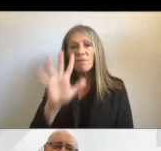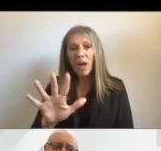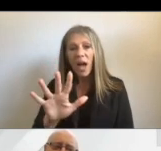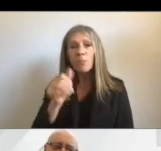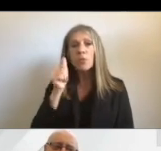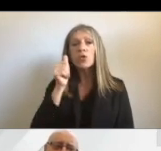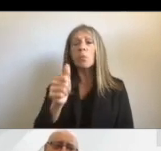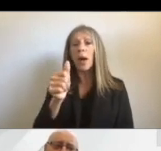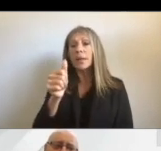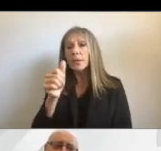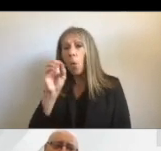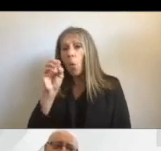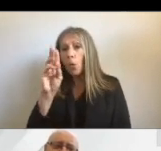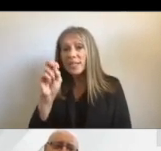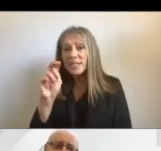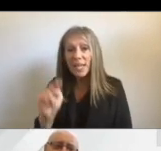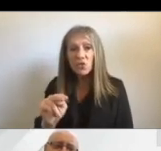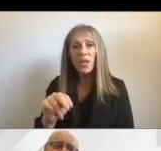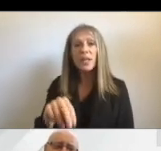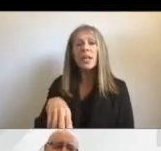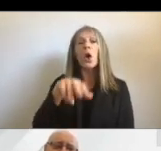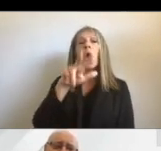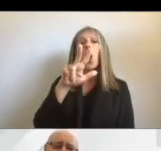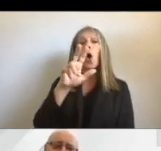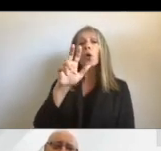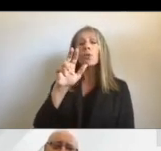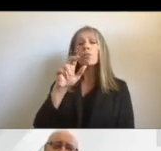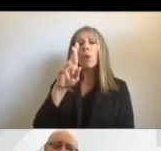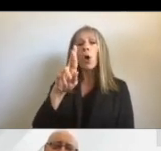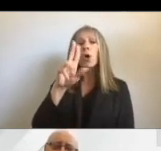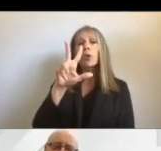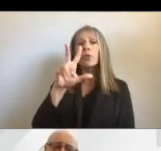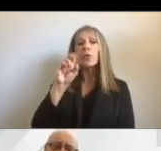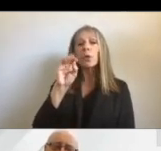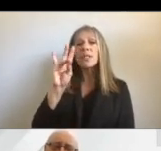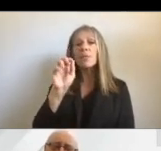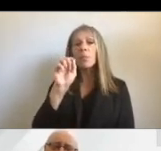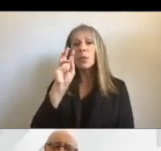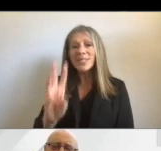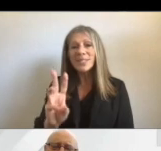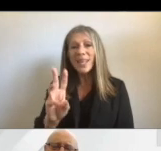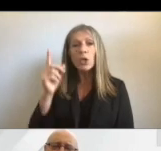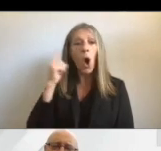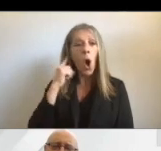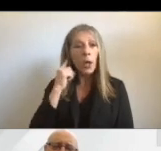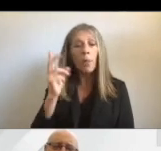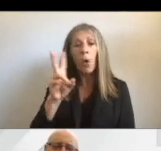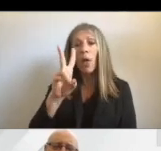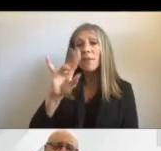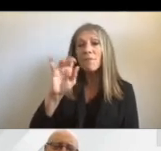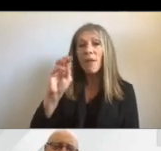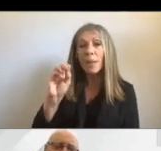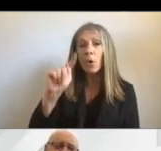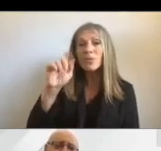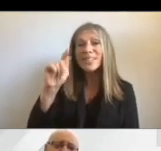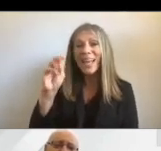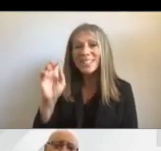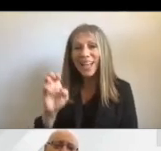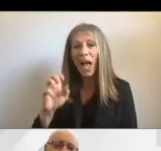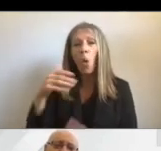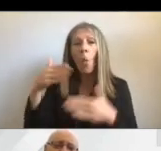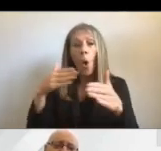It can be less than that as well, and it is measured from the location of the pedestrian push button to a pedestrian